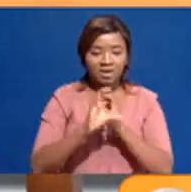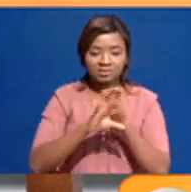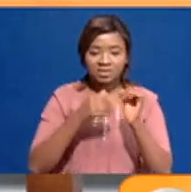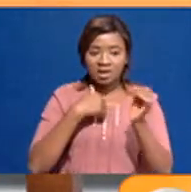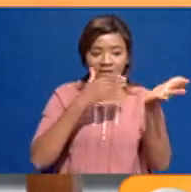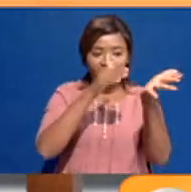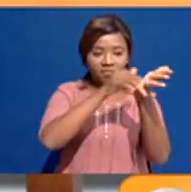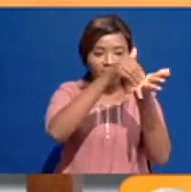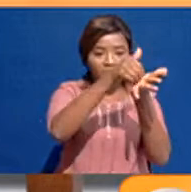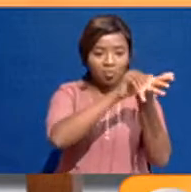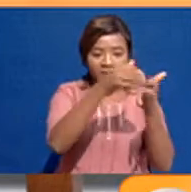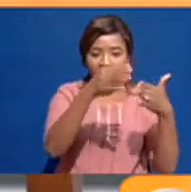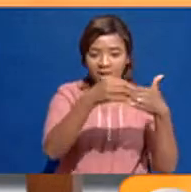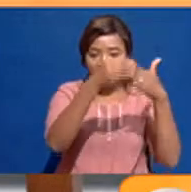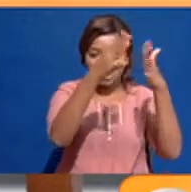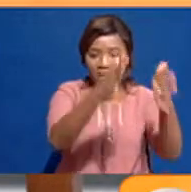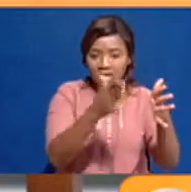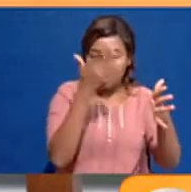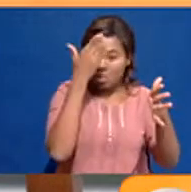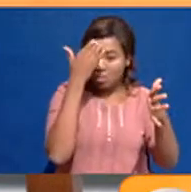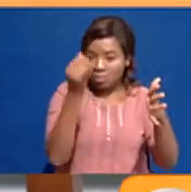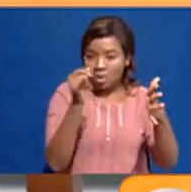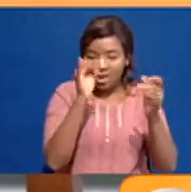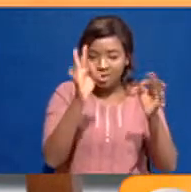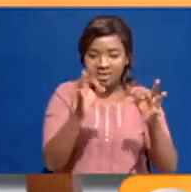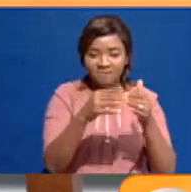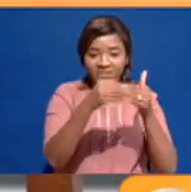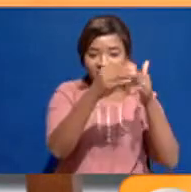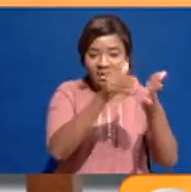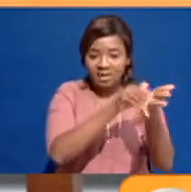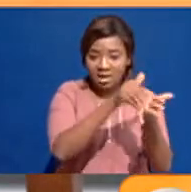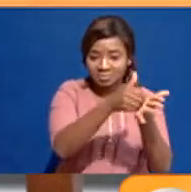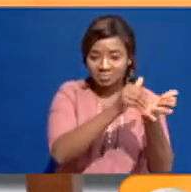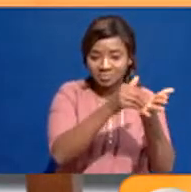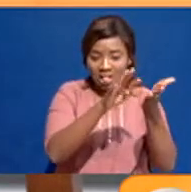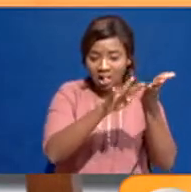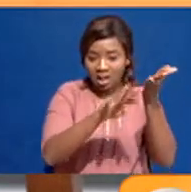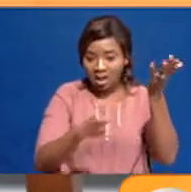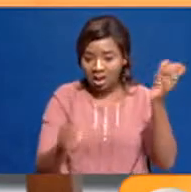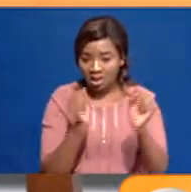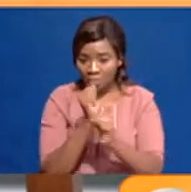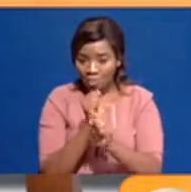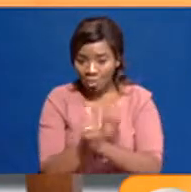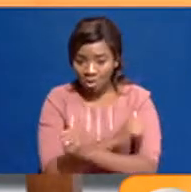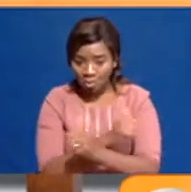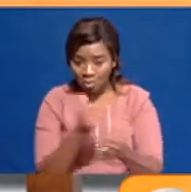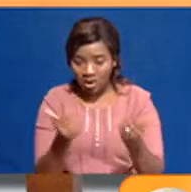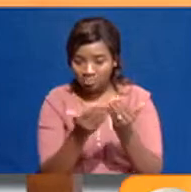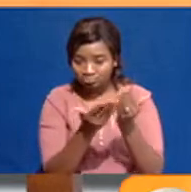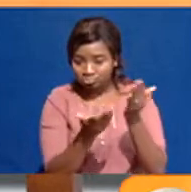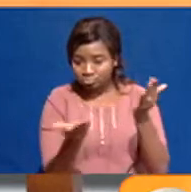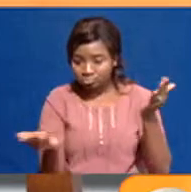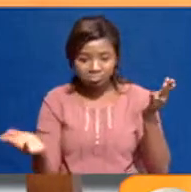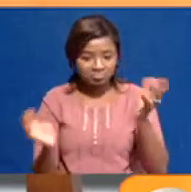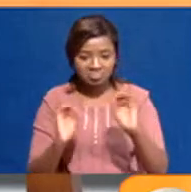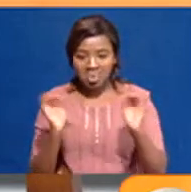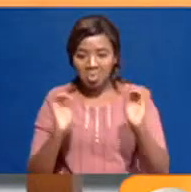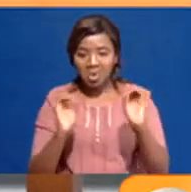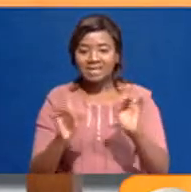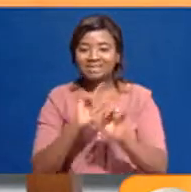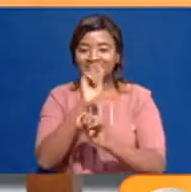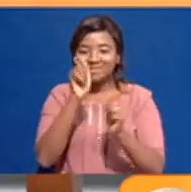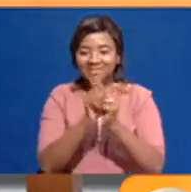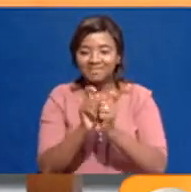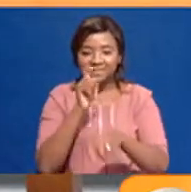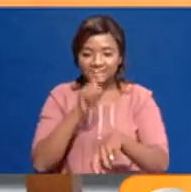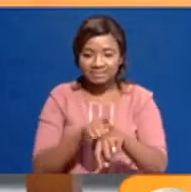leadership because a weak leadership will not deliver on the results, particularly when the national challenges